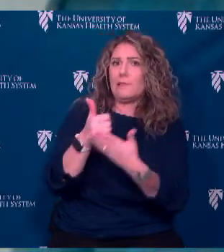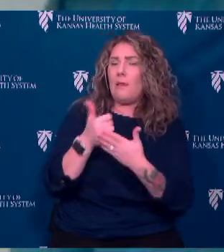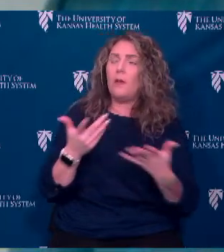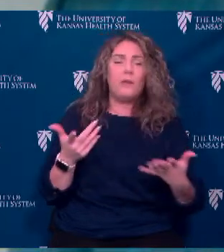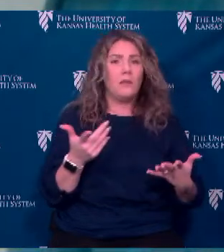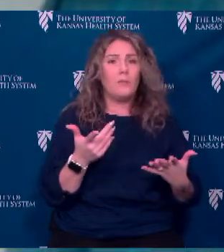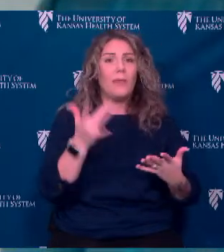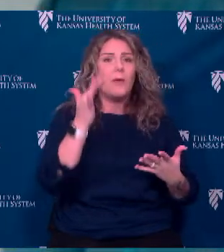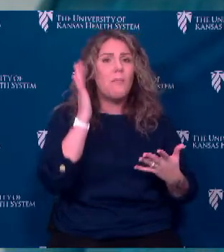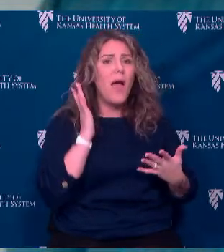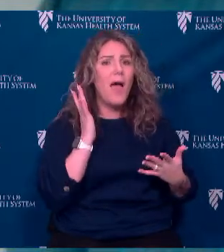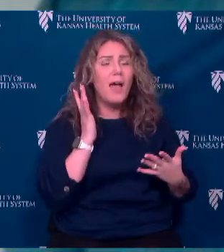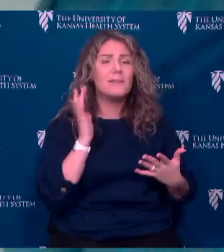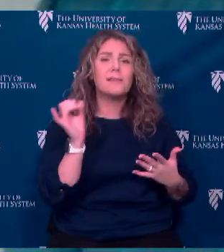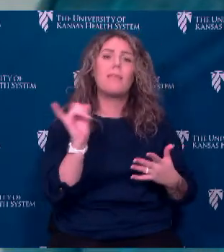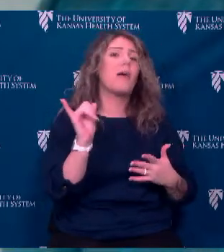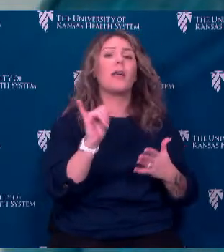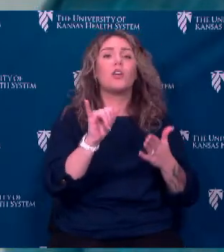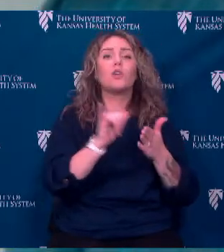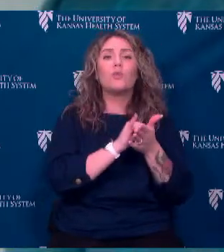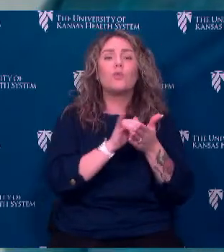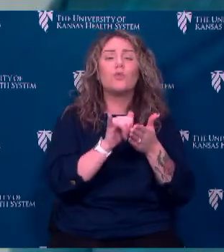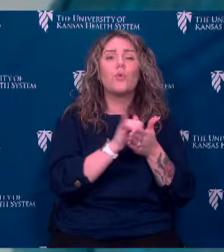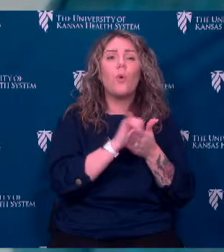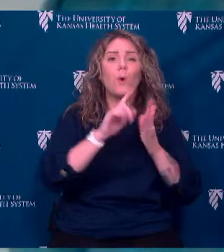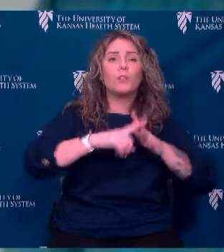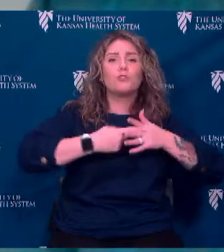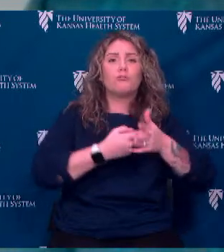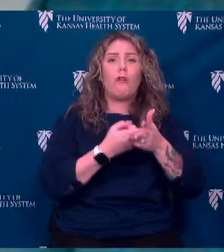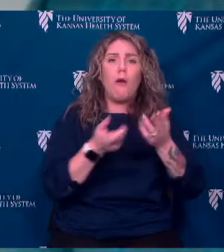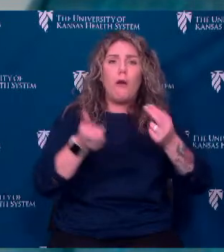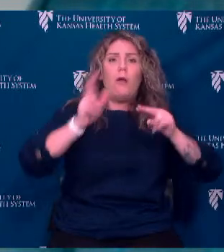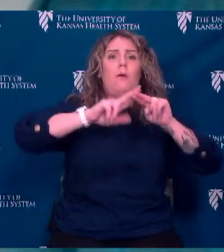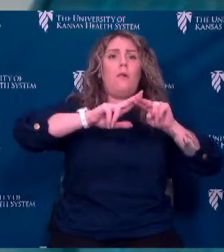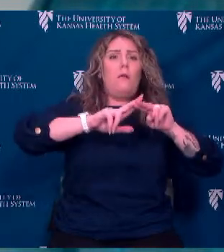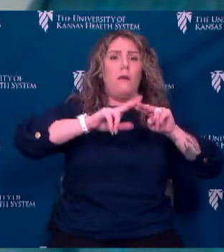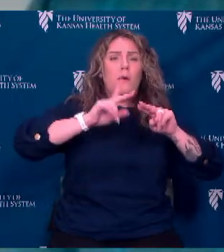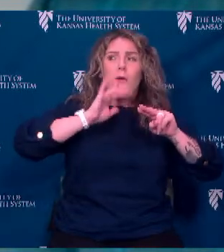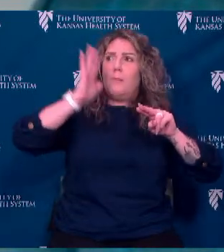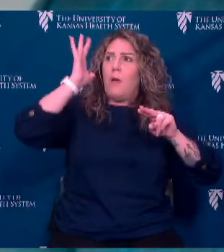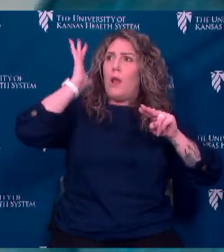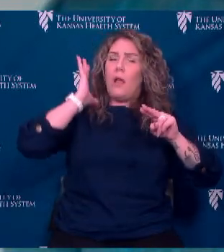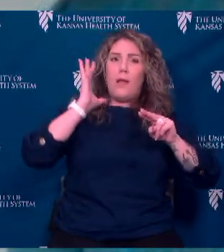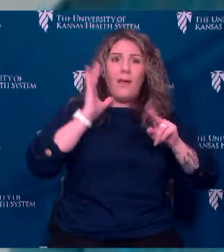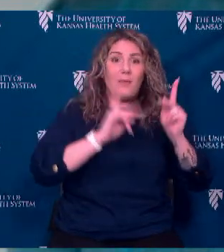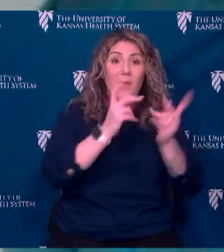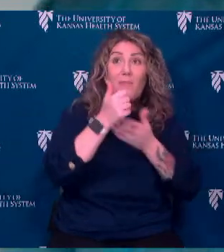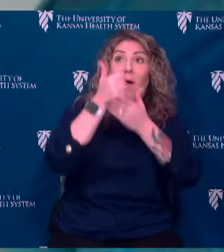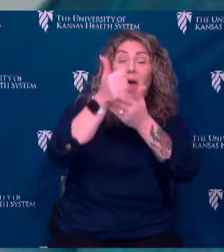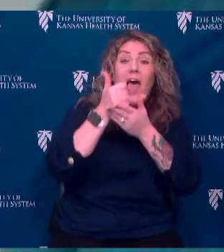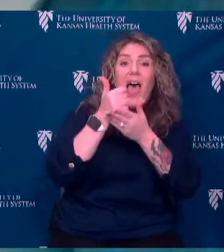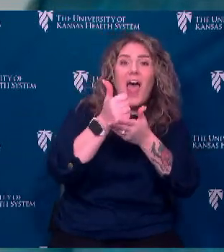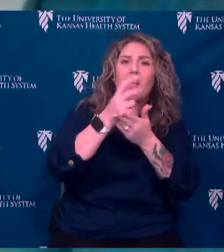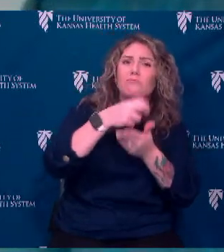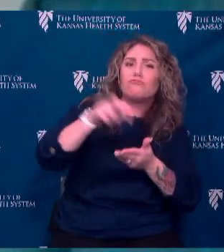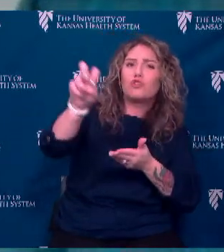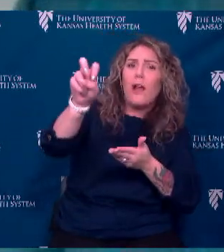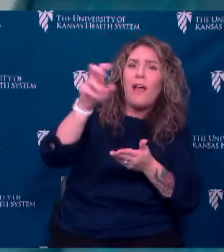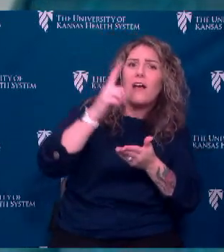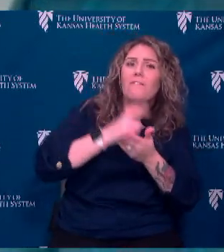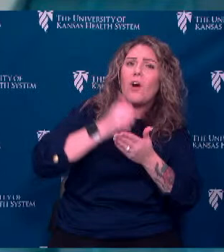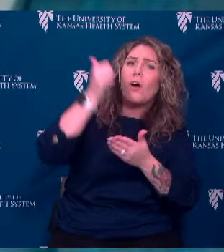the past, like when New York started to have the first surge, people helped New York City. They went,